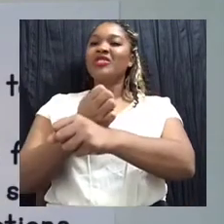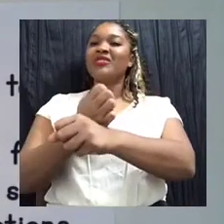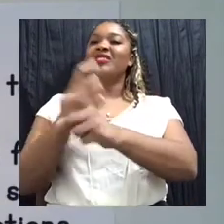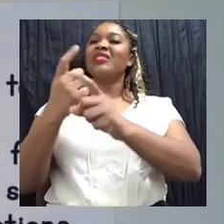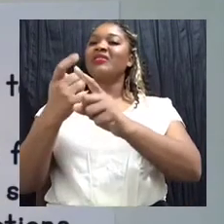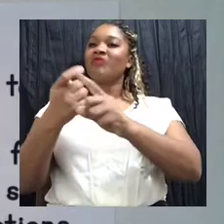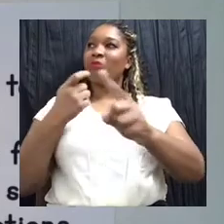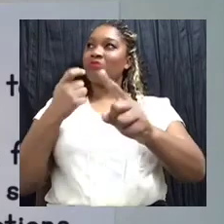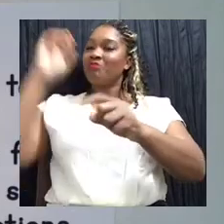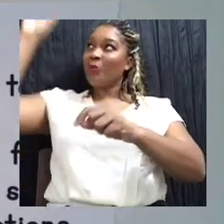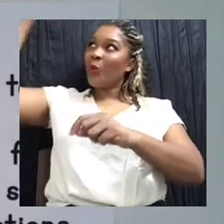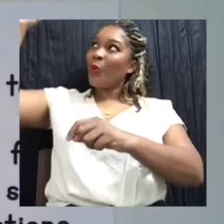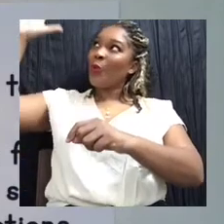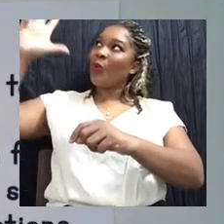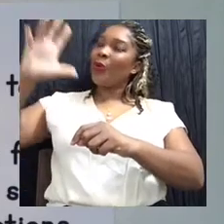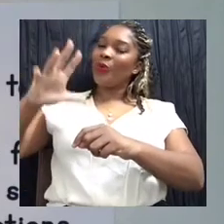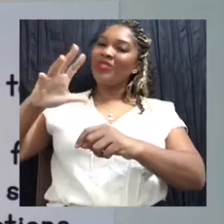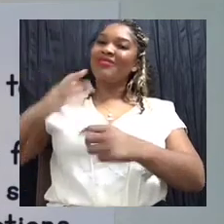from sunlight.